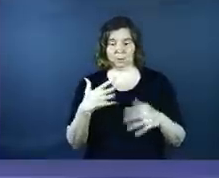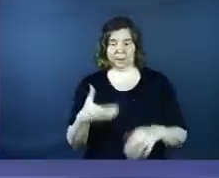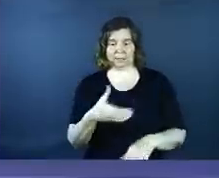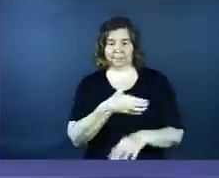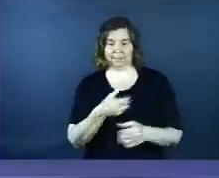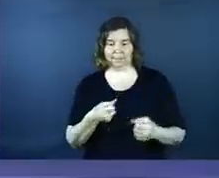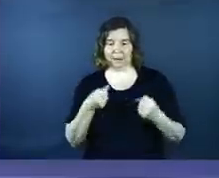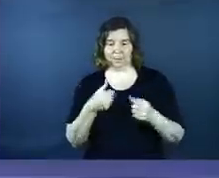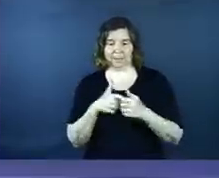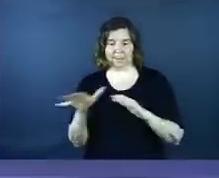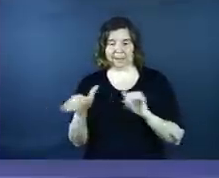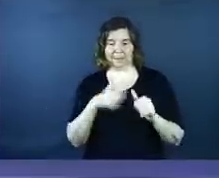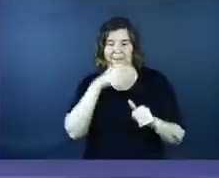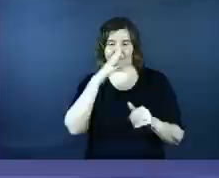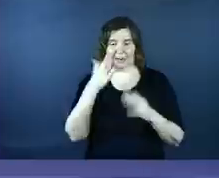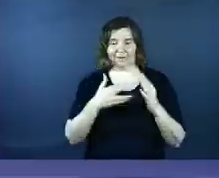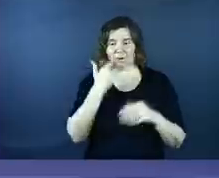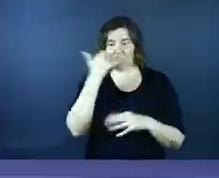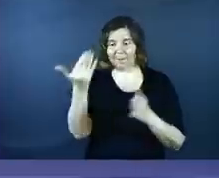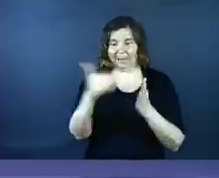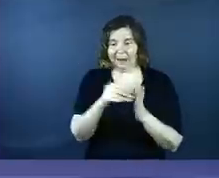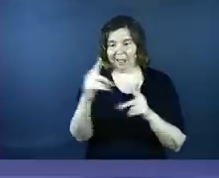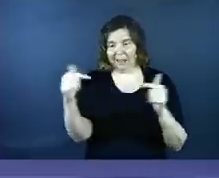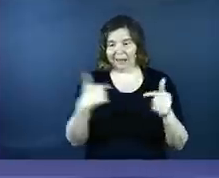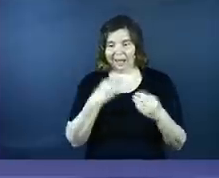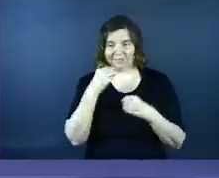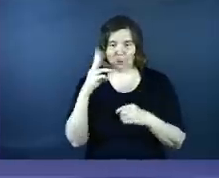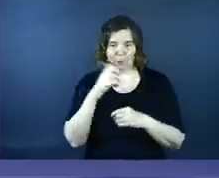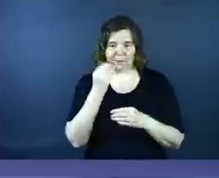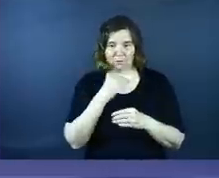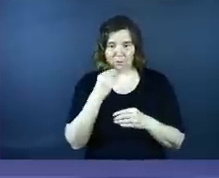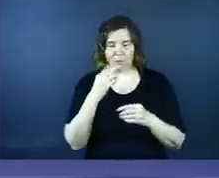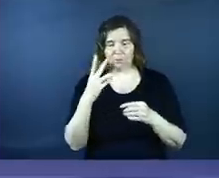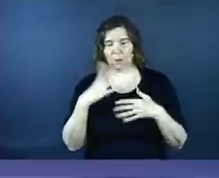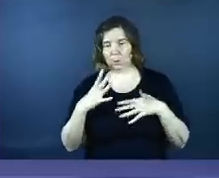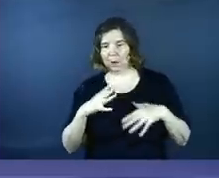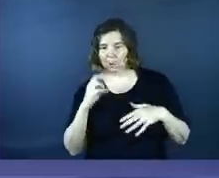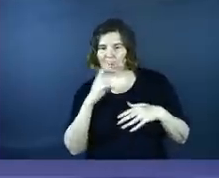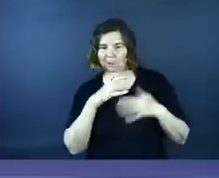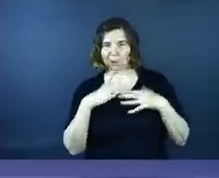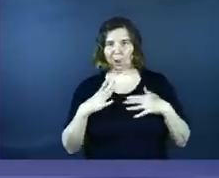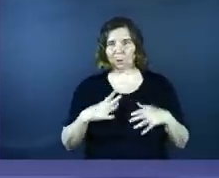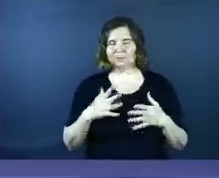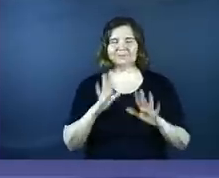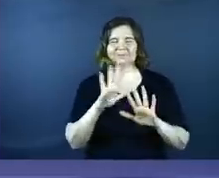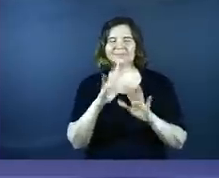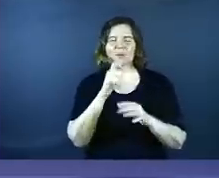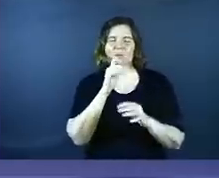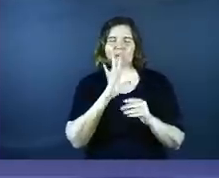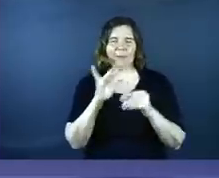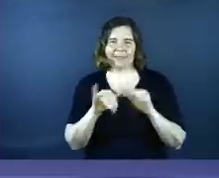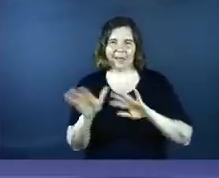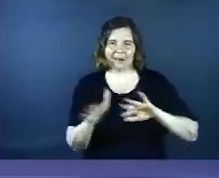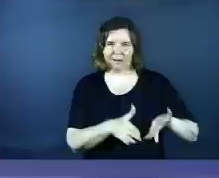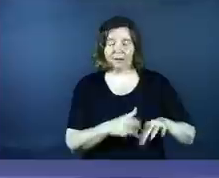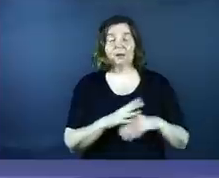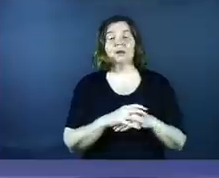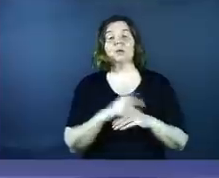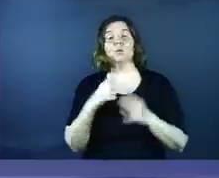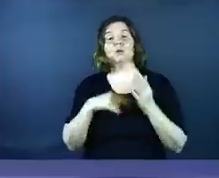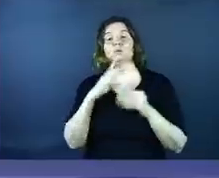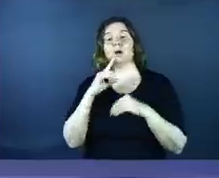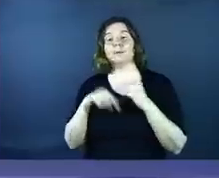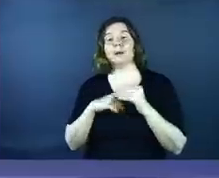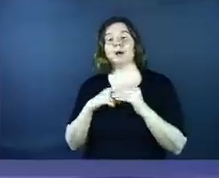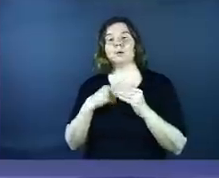and they make me leave my parents and never call them again, and I have to eat weird food and wear weird clothes and live in a commune. It's like, he wasn't talking about that kind of stuff. What he was talking